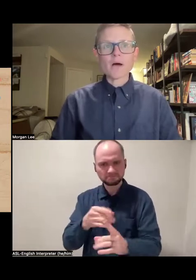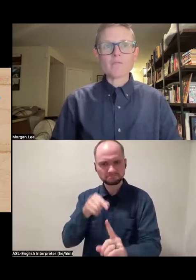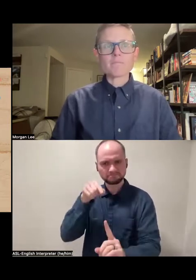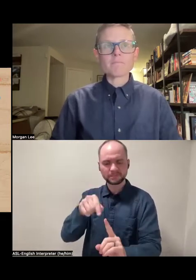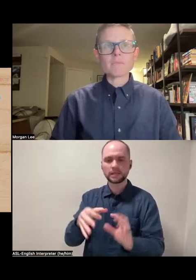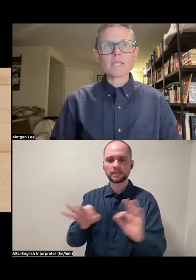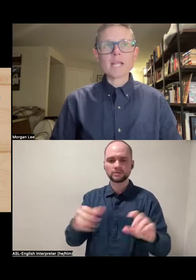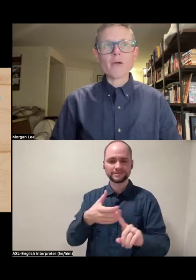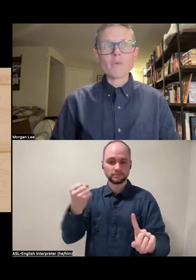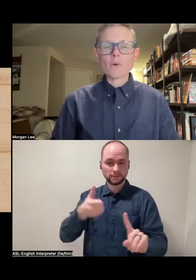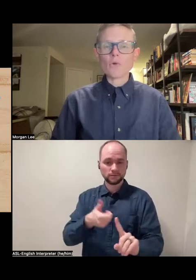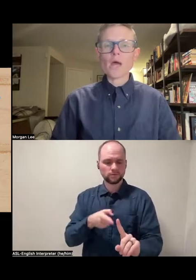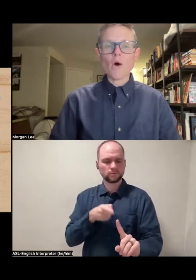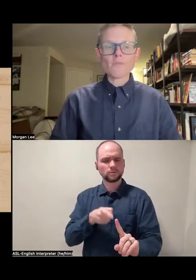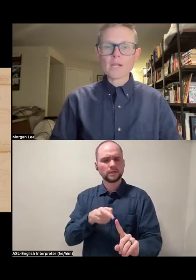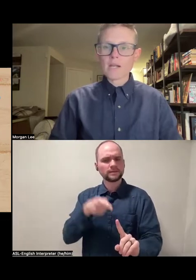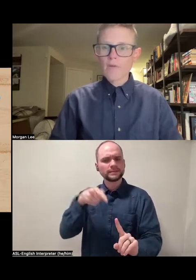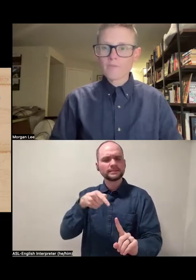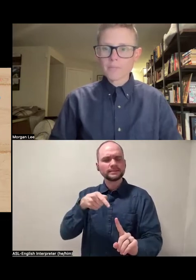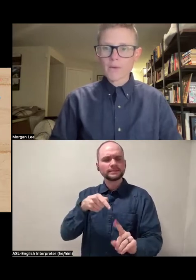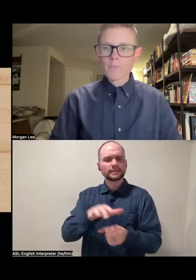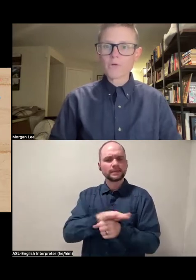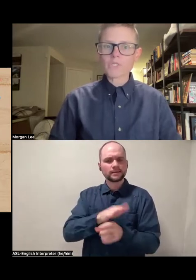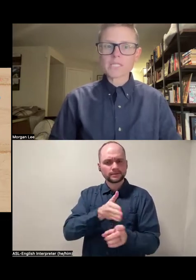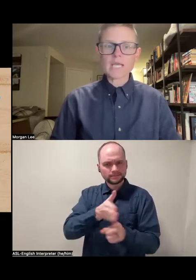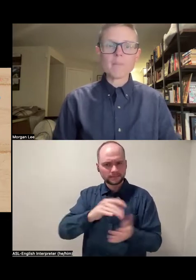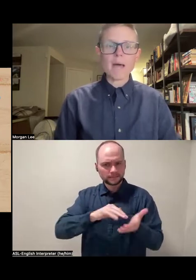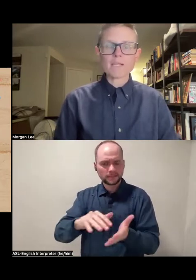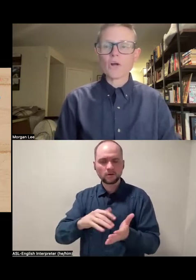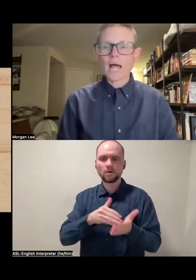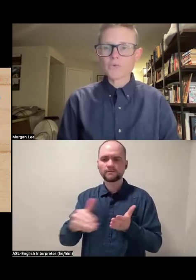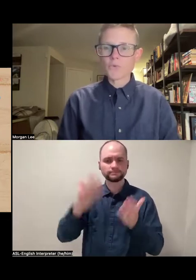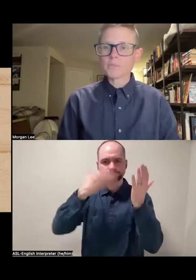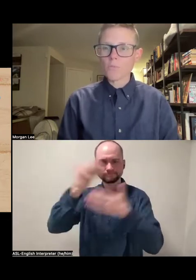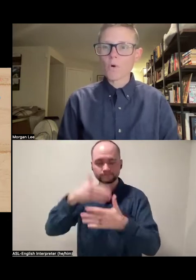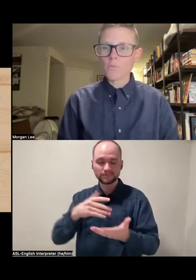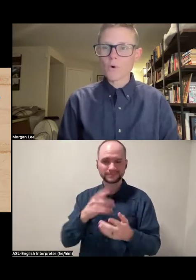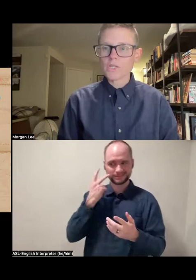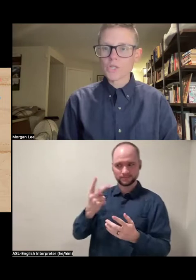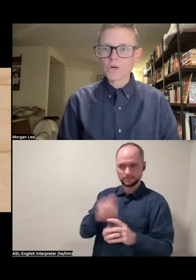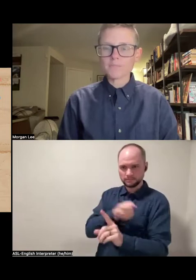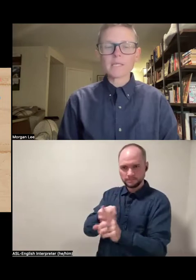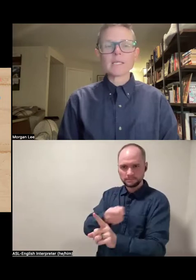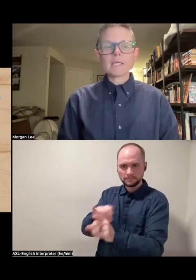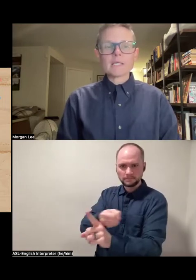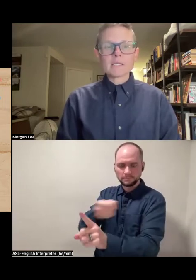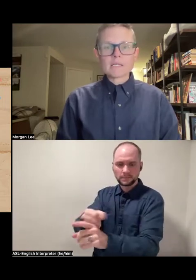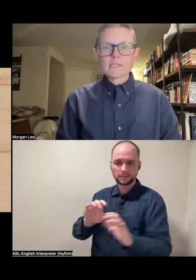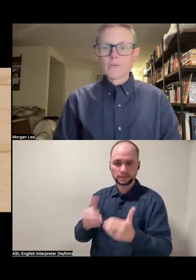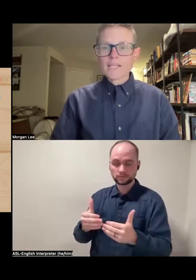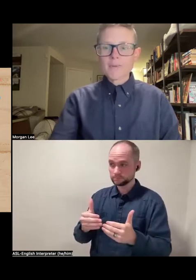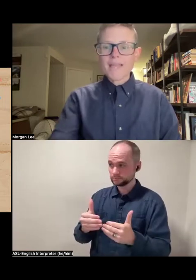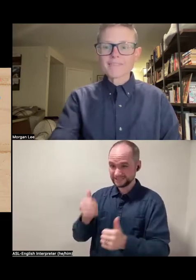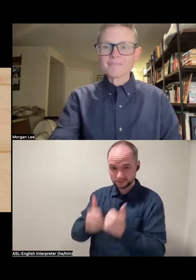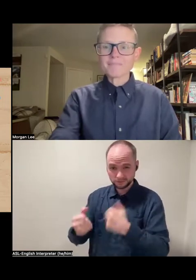it's an area that we don't look at often enough, but that we're seeing impacting our classrooms more and more each year.